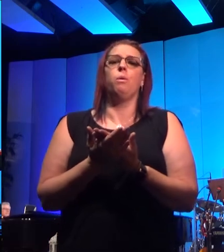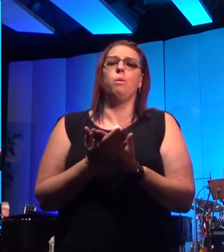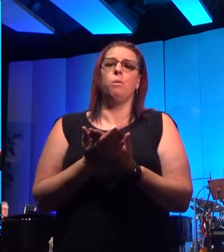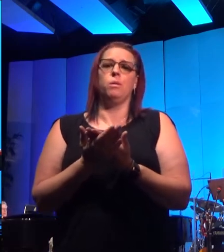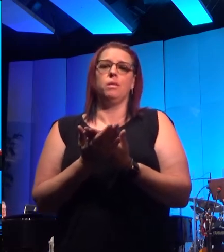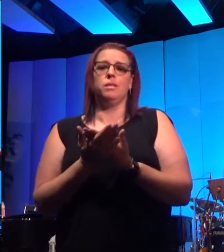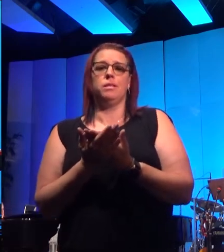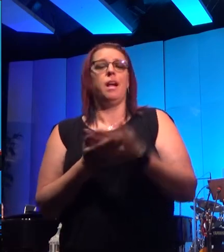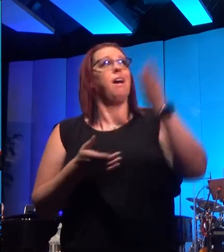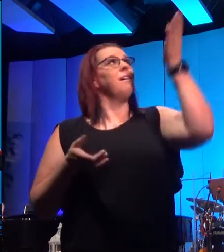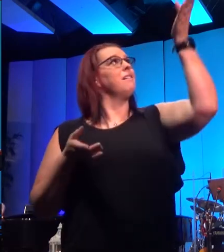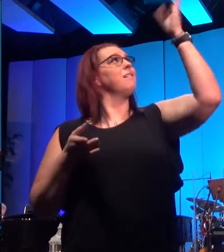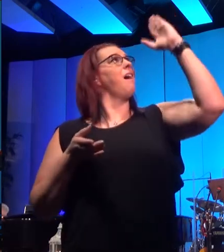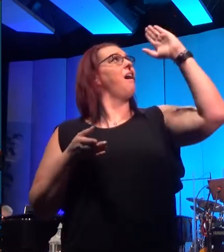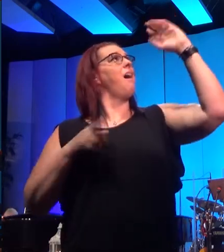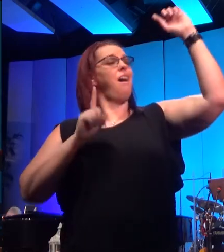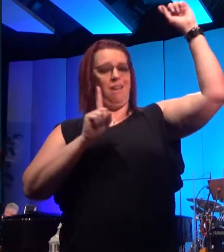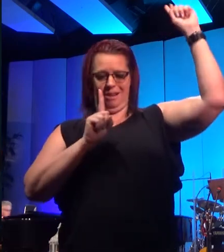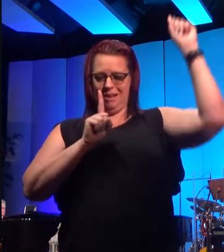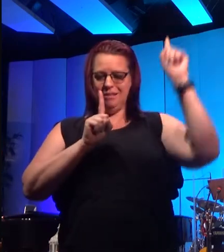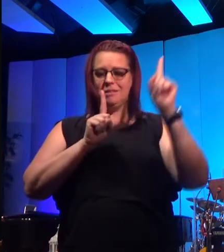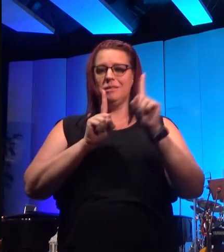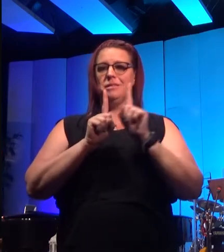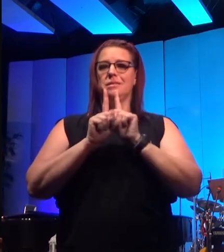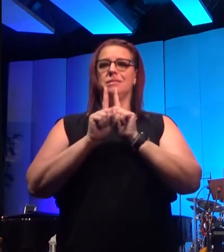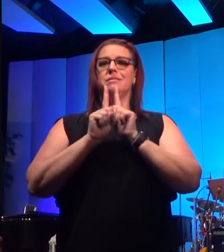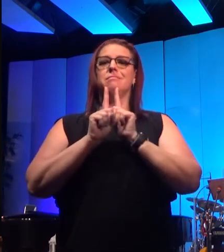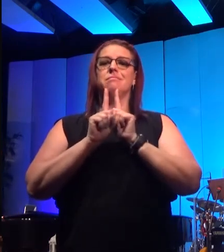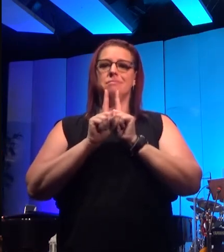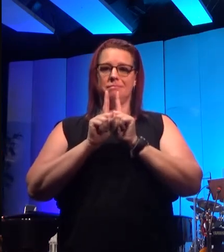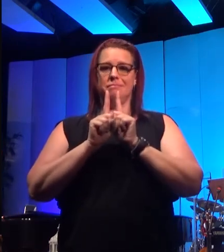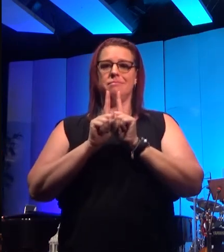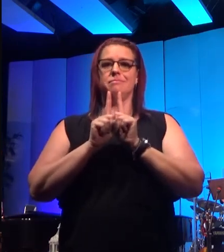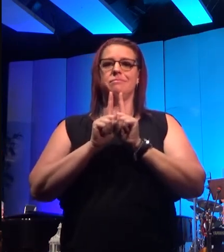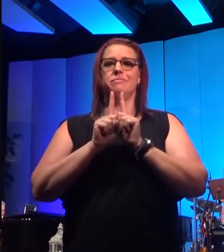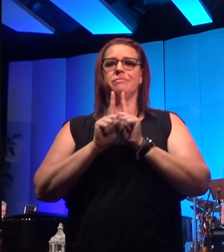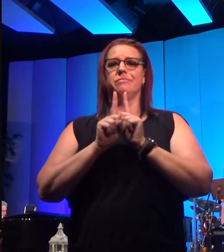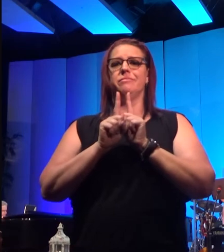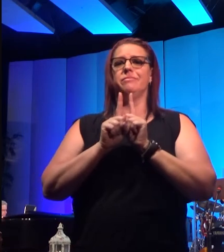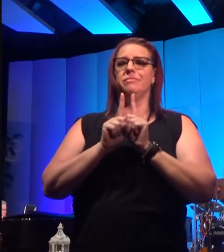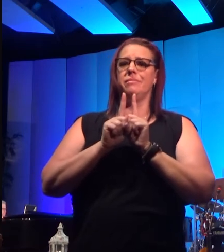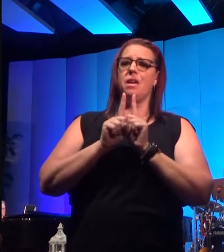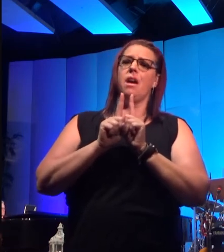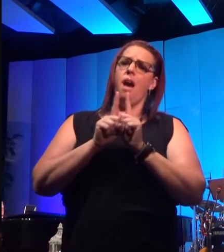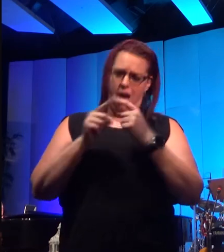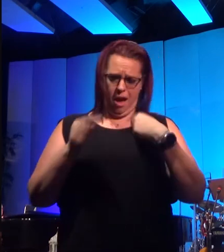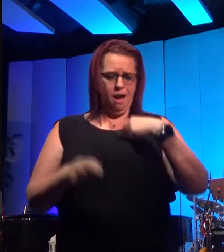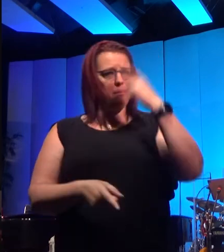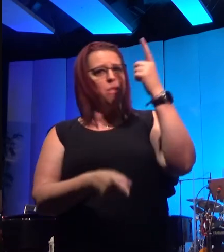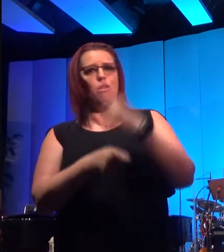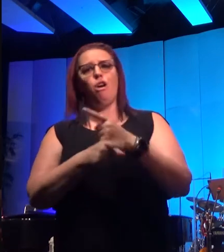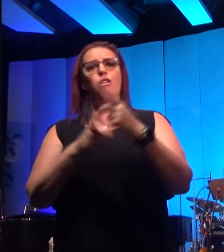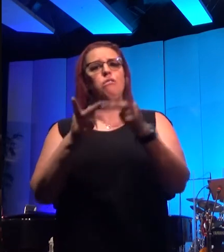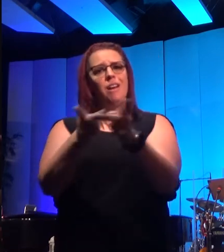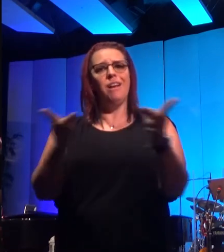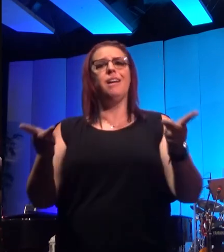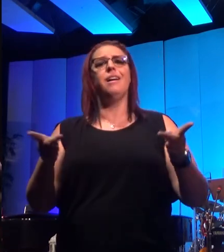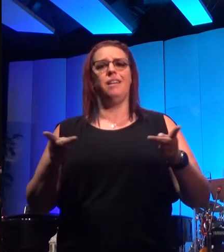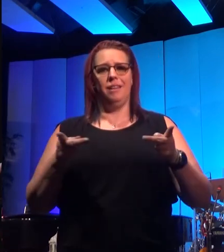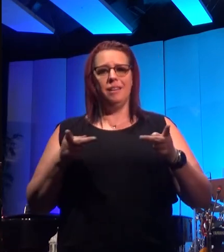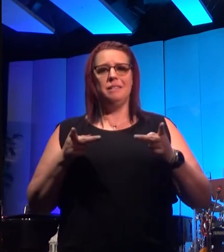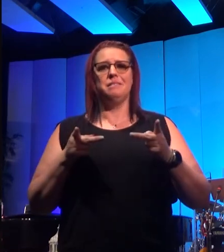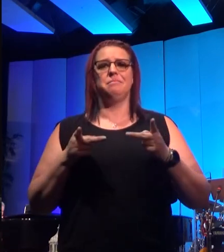whole. God is right here where I am. I am right where I should